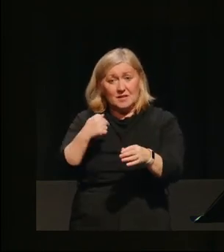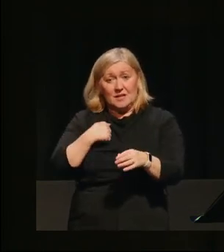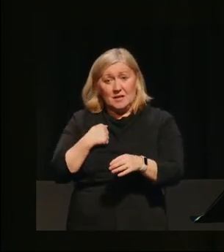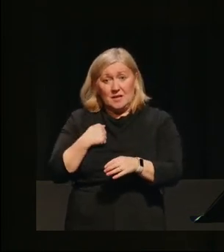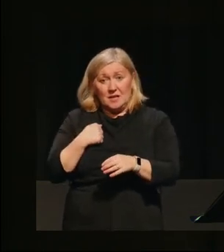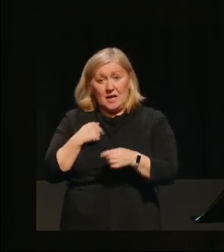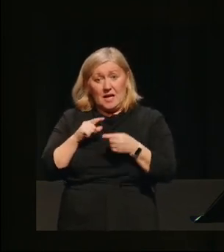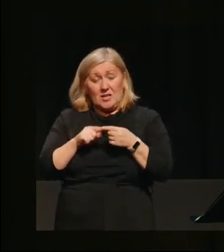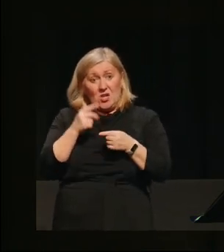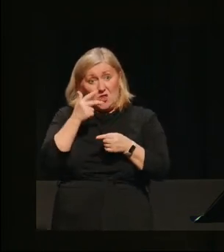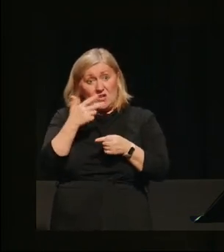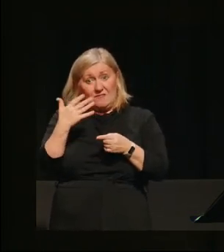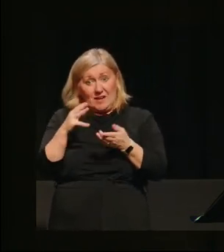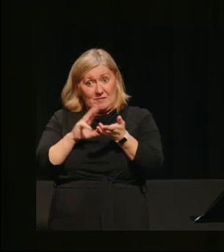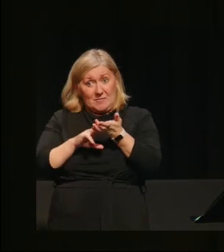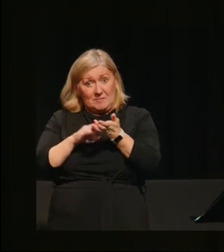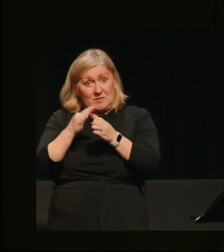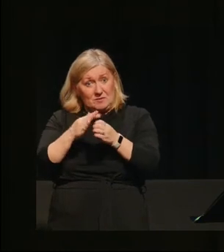Holocaust.